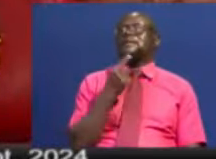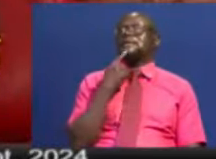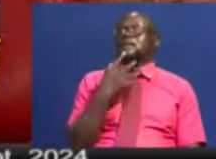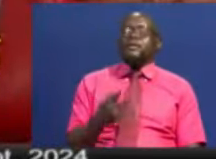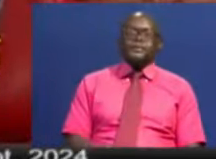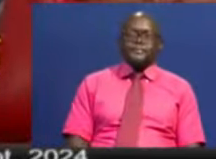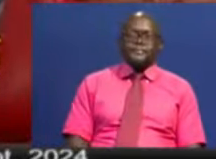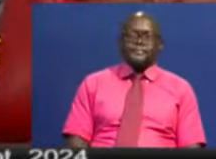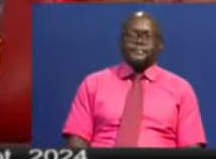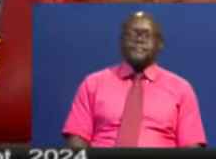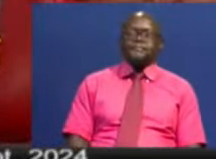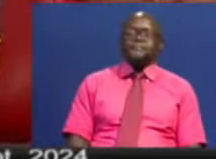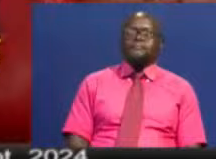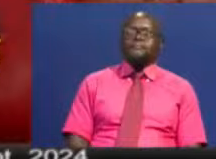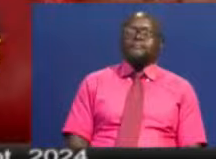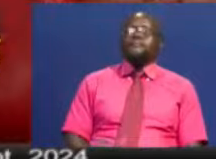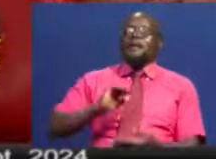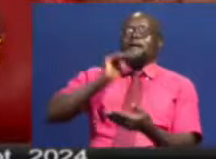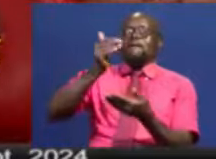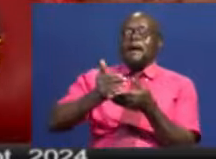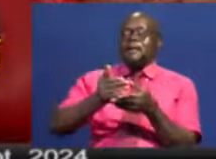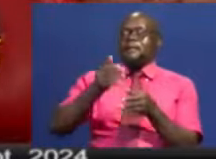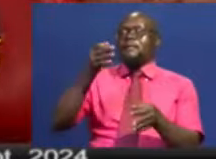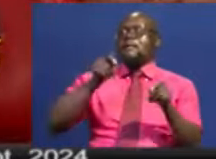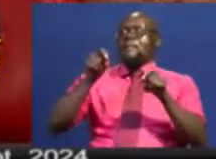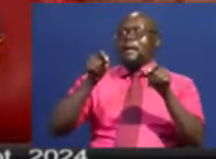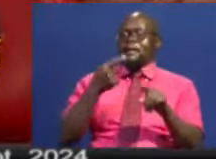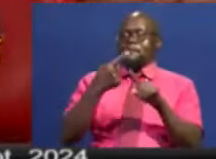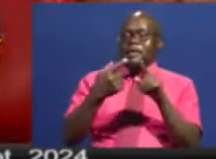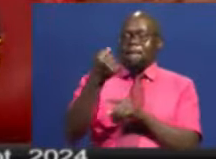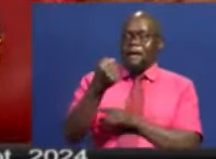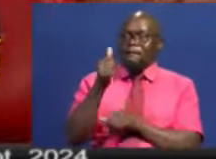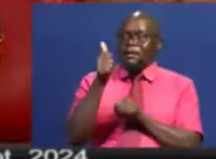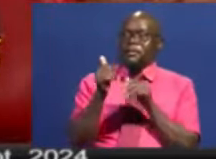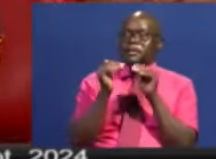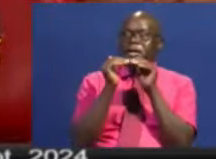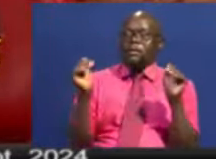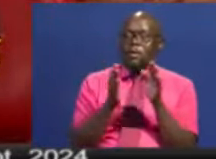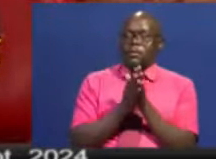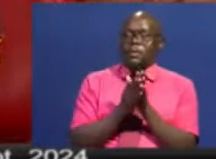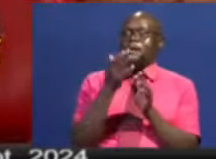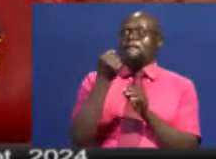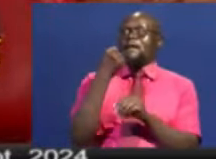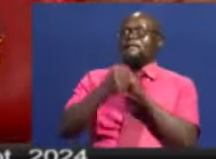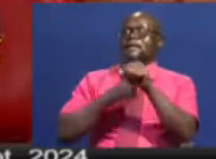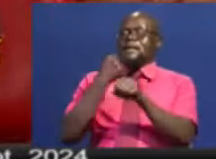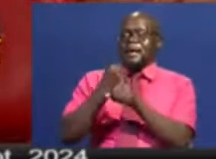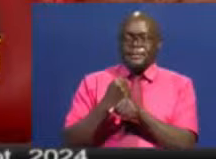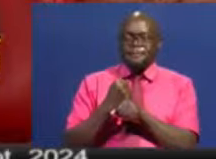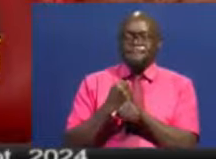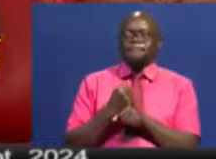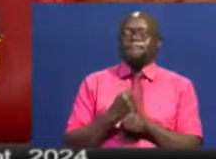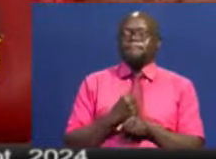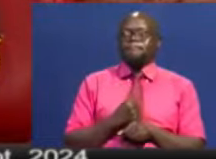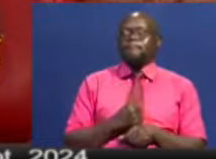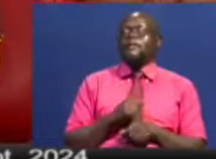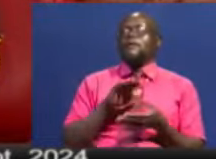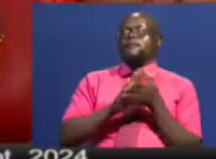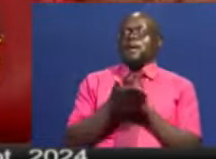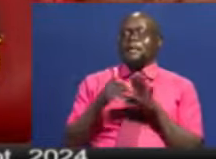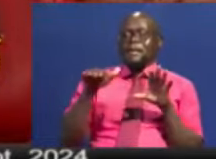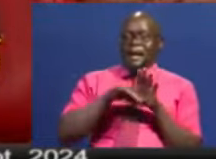saying the term of the fund manager is for 5 years, which is equivalent to 5 years of being